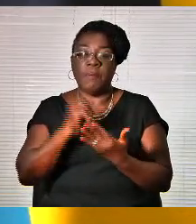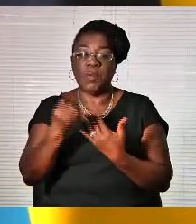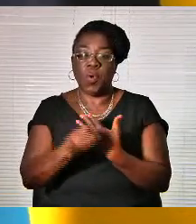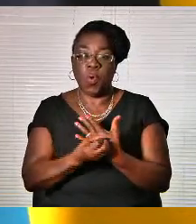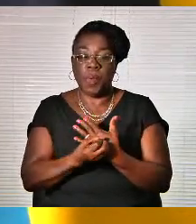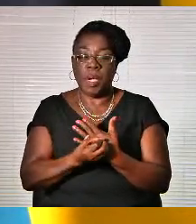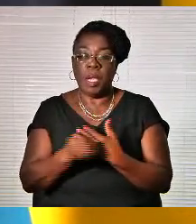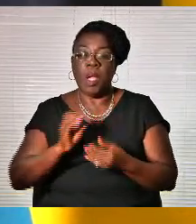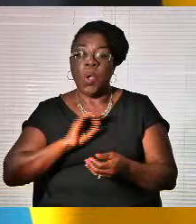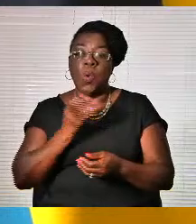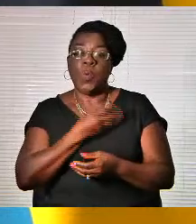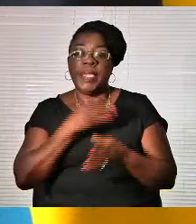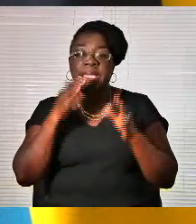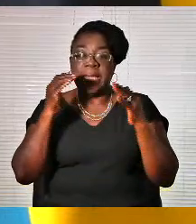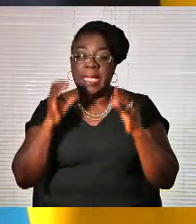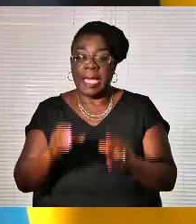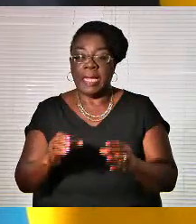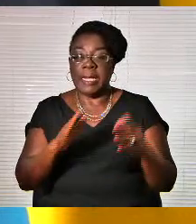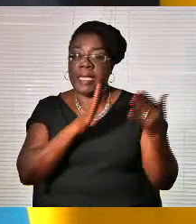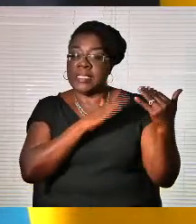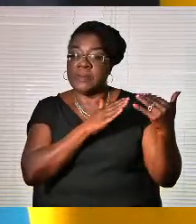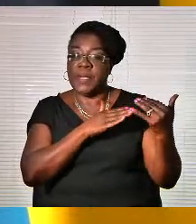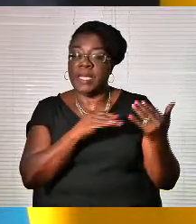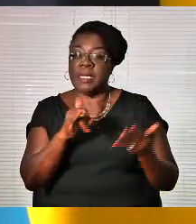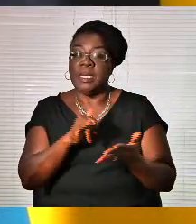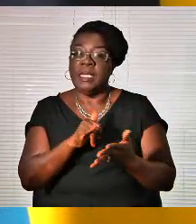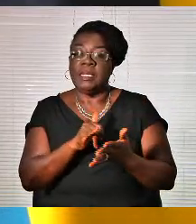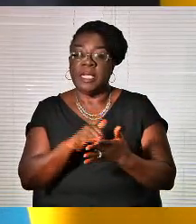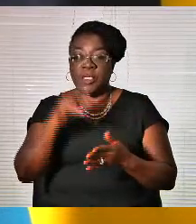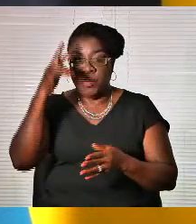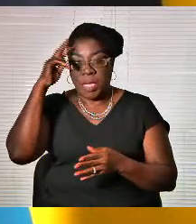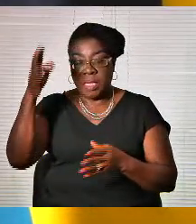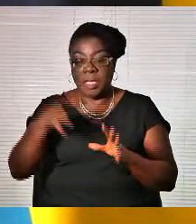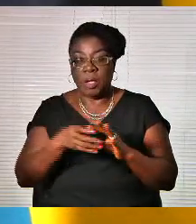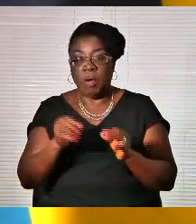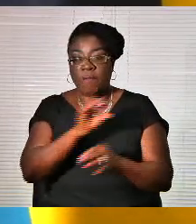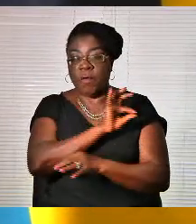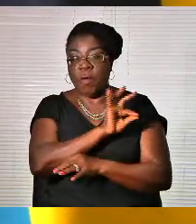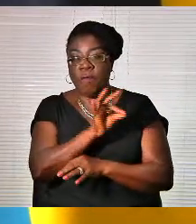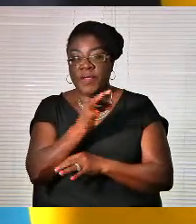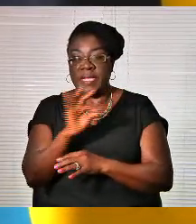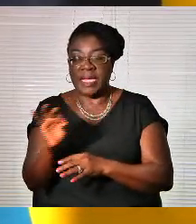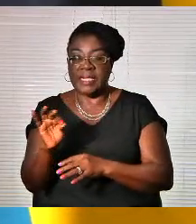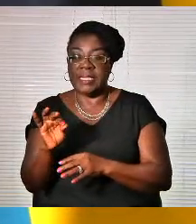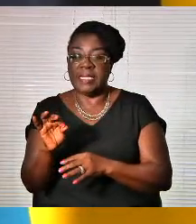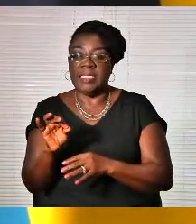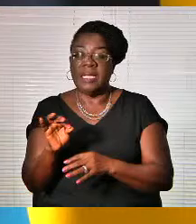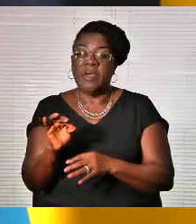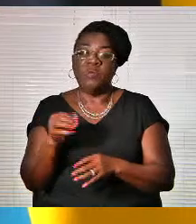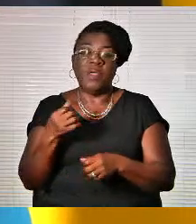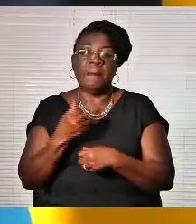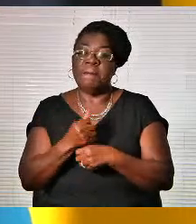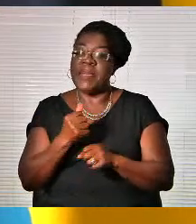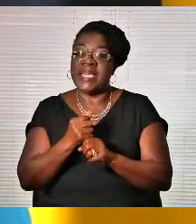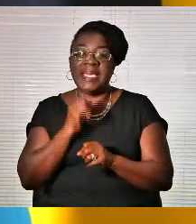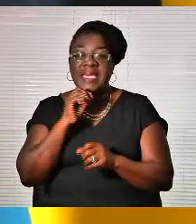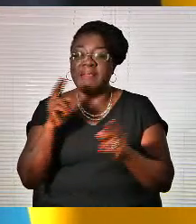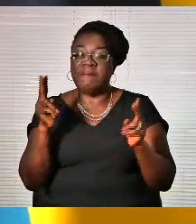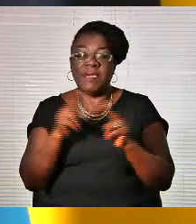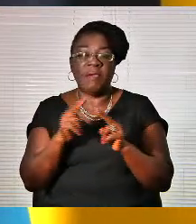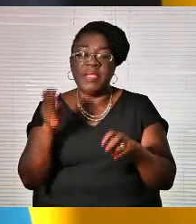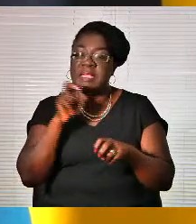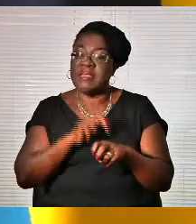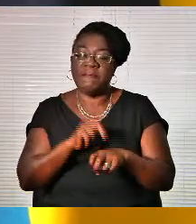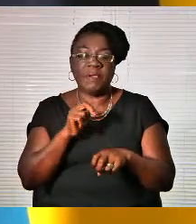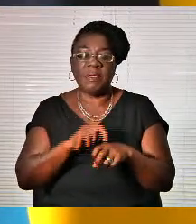We can expect that the new reality of COVID-19 will only complicate the upcoming flu